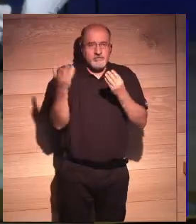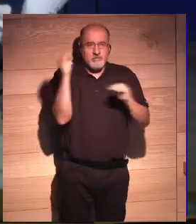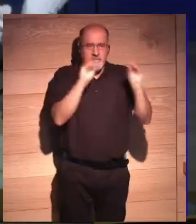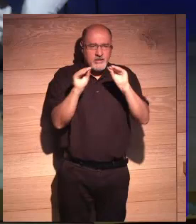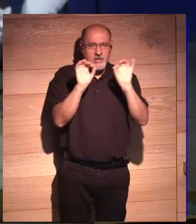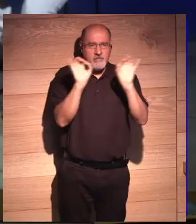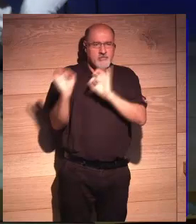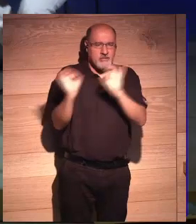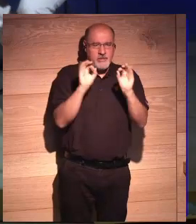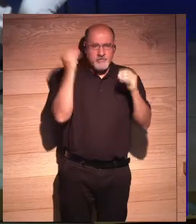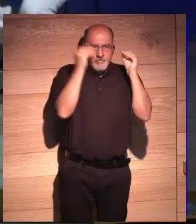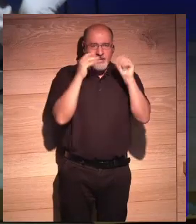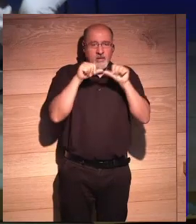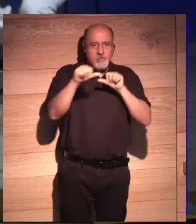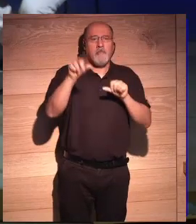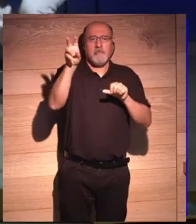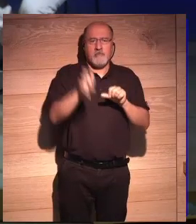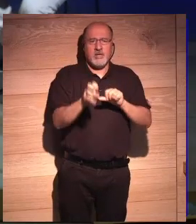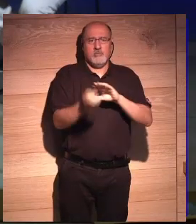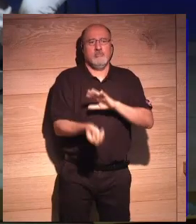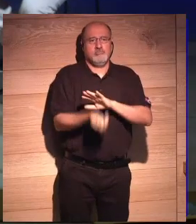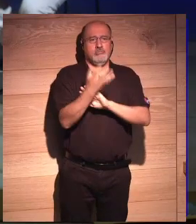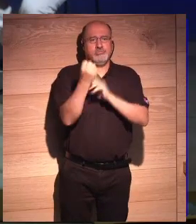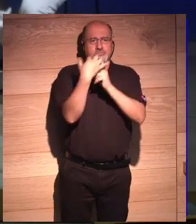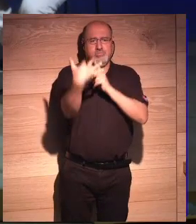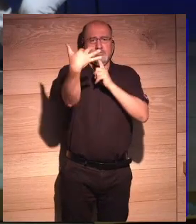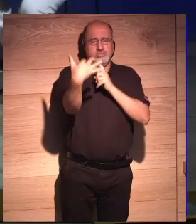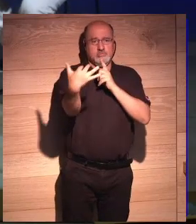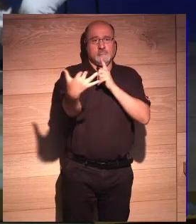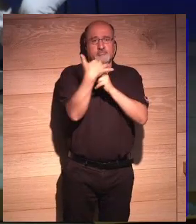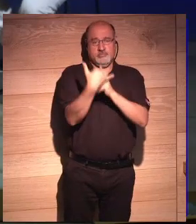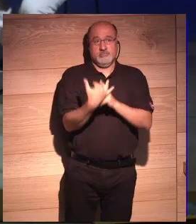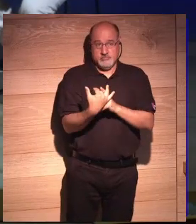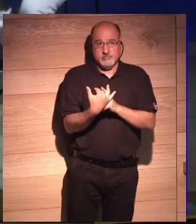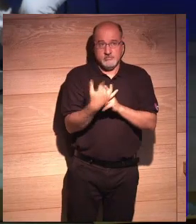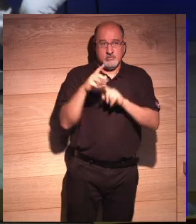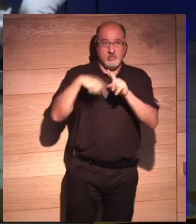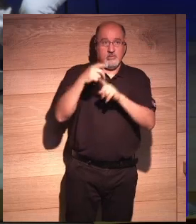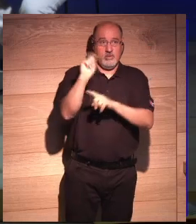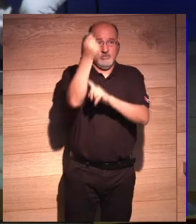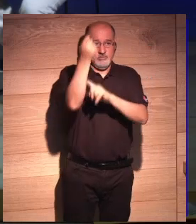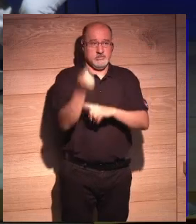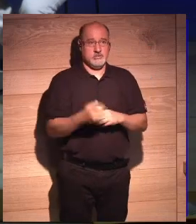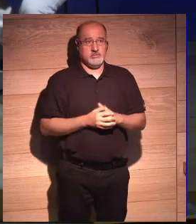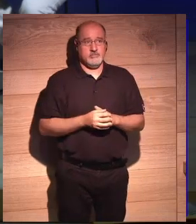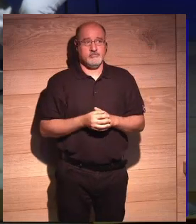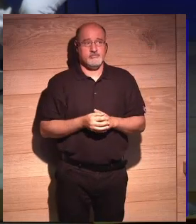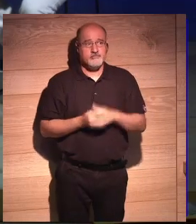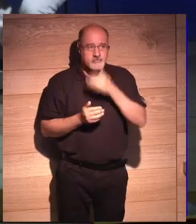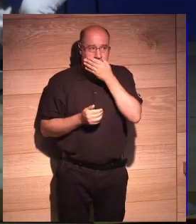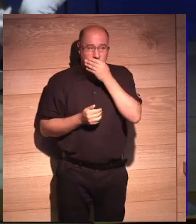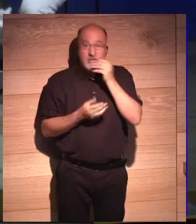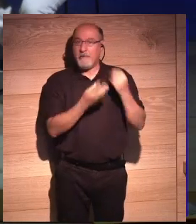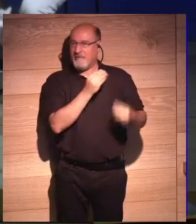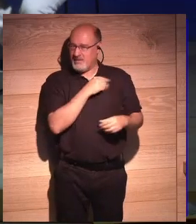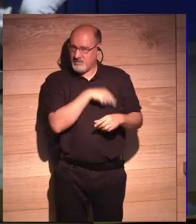you shape it properly, it can serve lots of purposes and you can do lots of things with that. And you can have I don't know